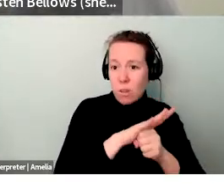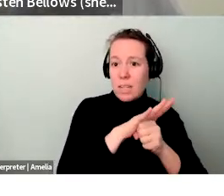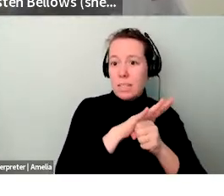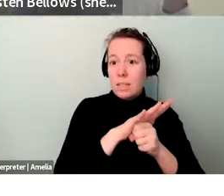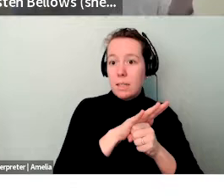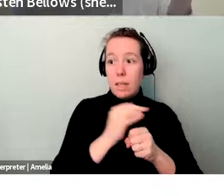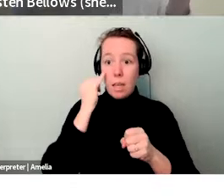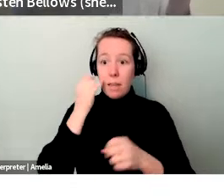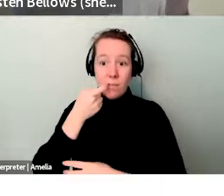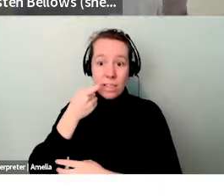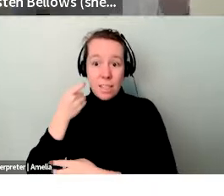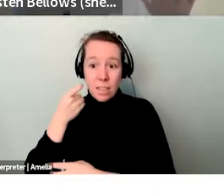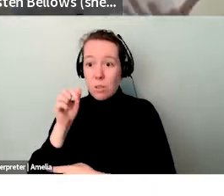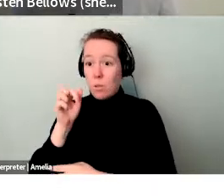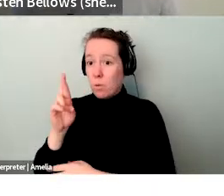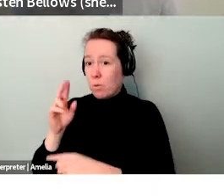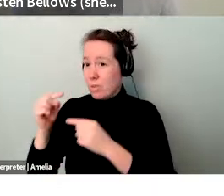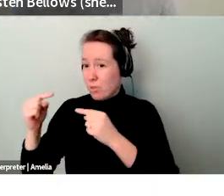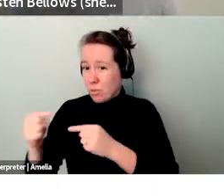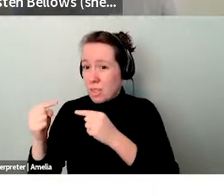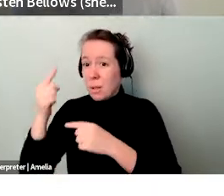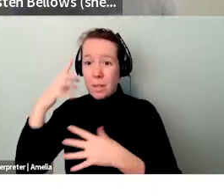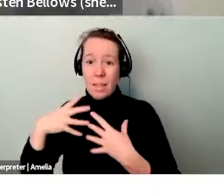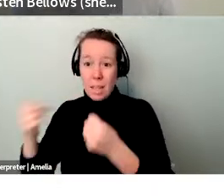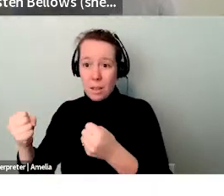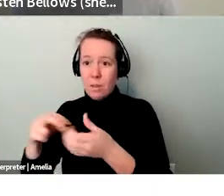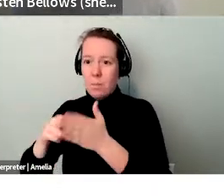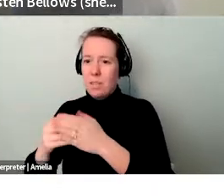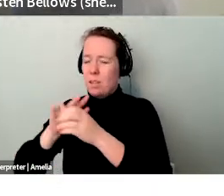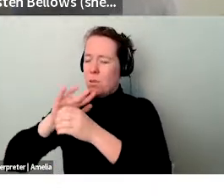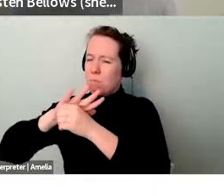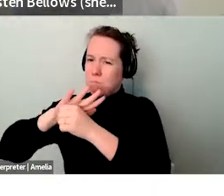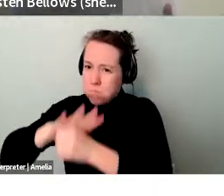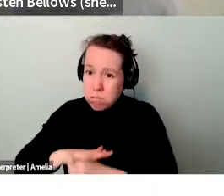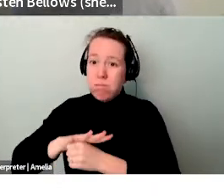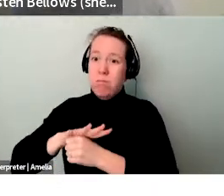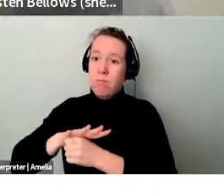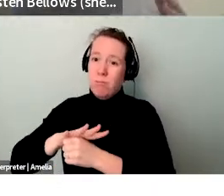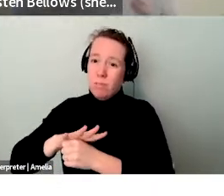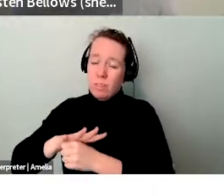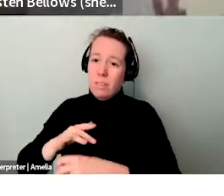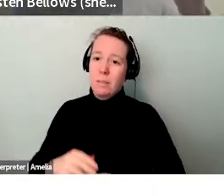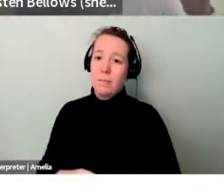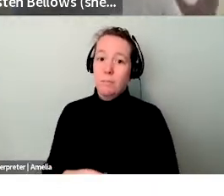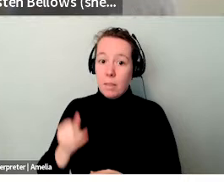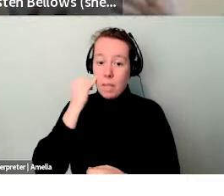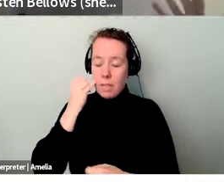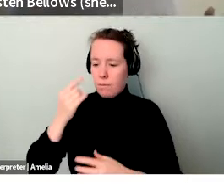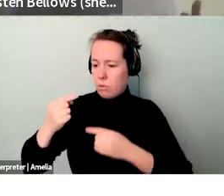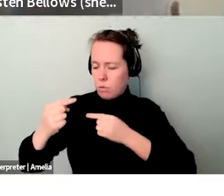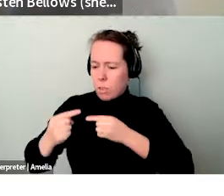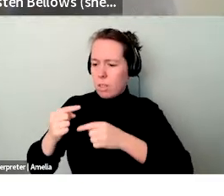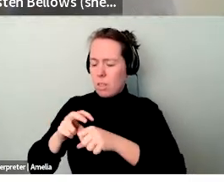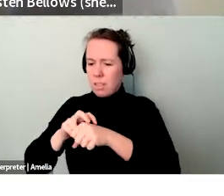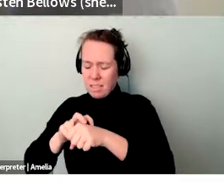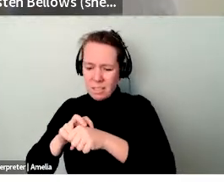magnified. So we may already have issues with anxiety and depression and pessimism and hopelessness, all the things